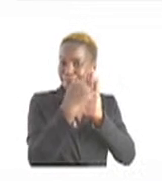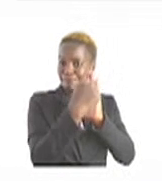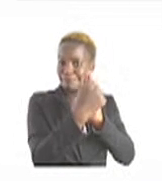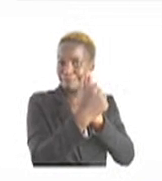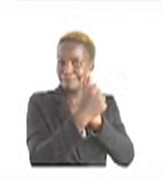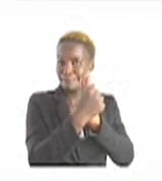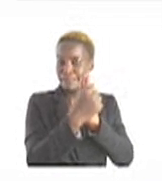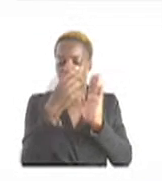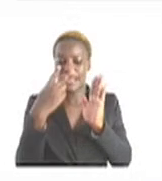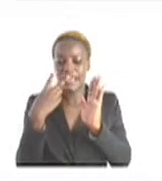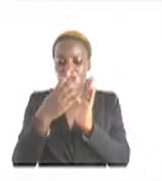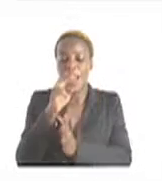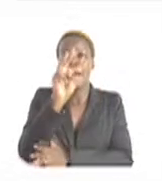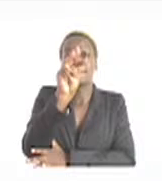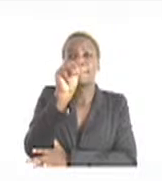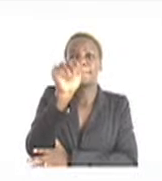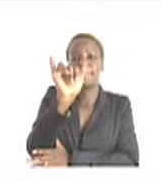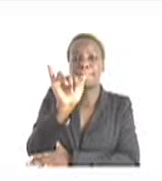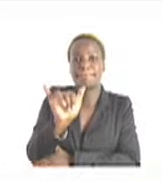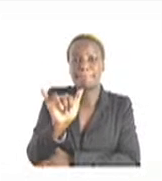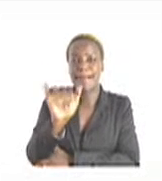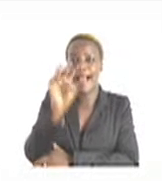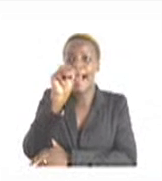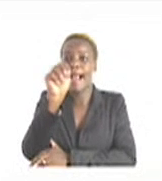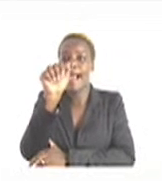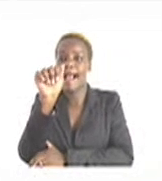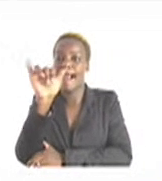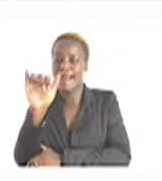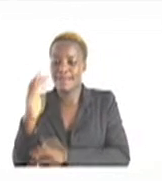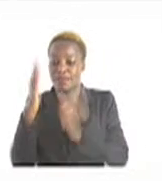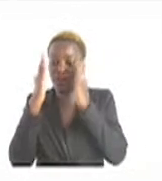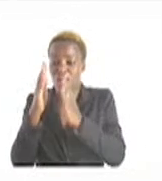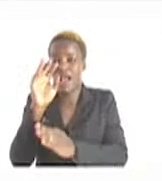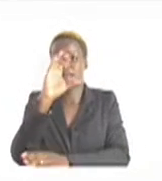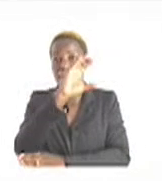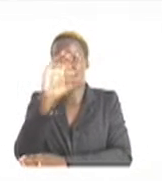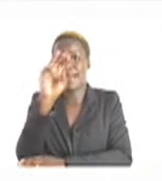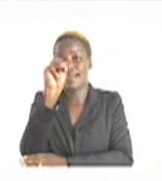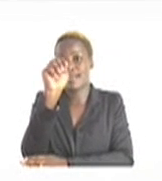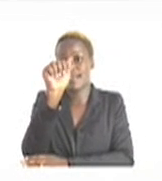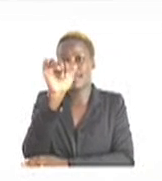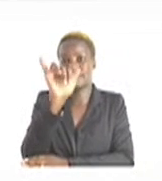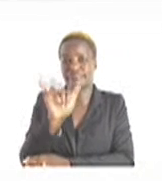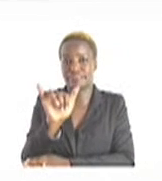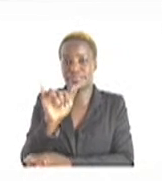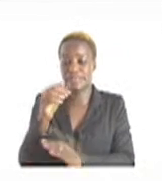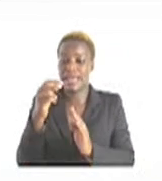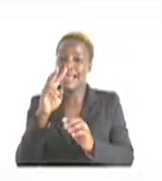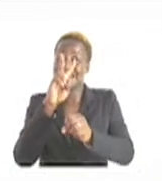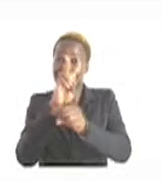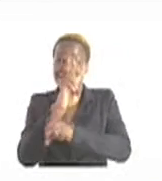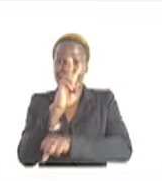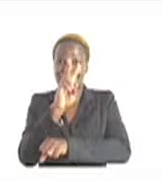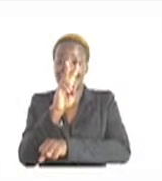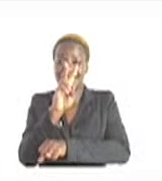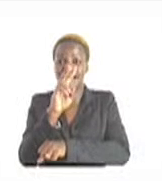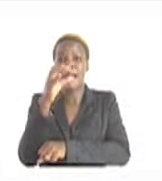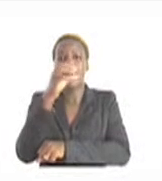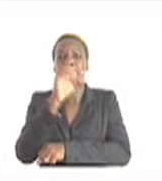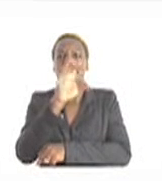in May because we are busy with May month. The second one will be the month